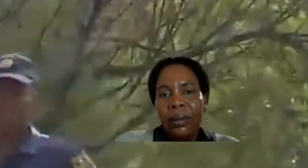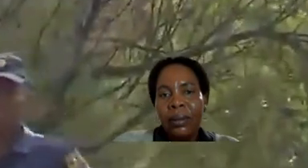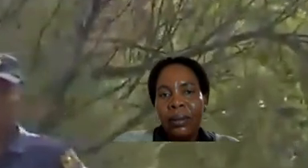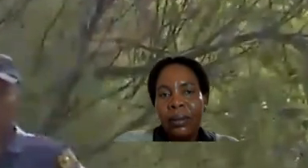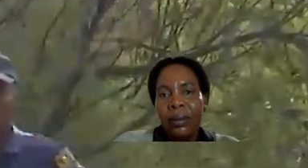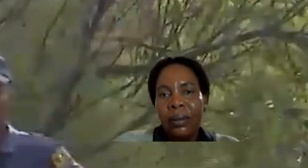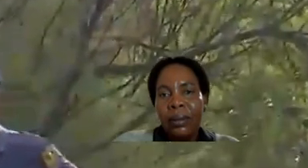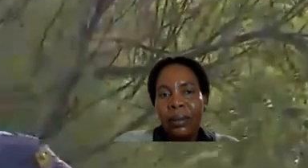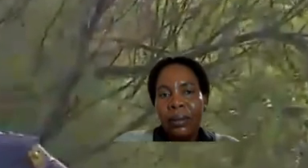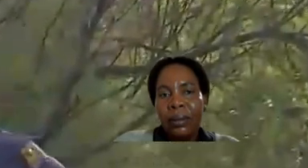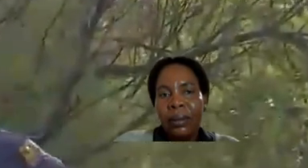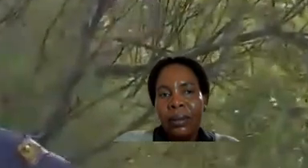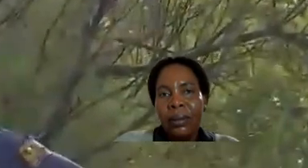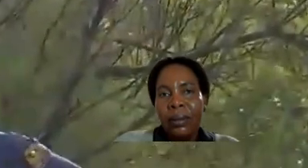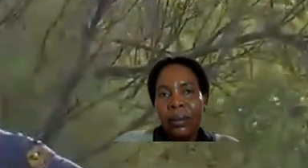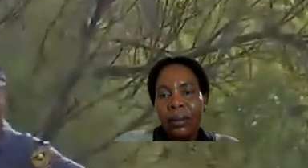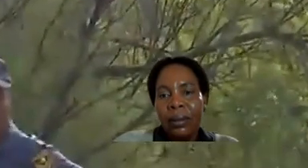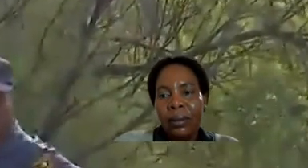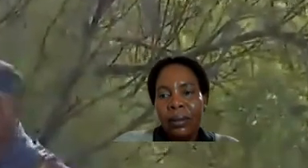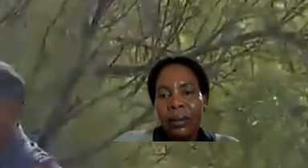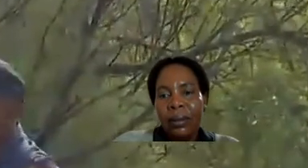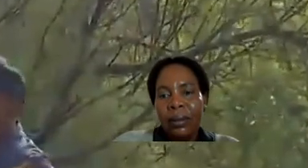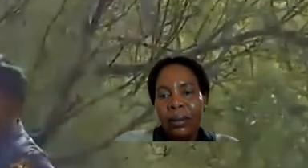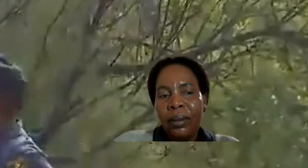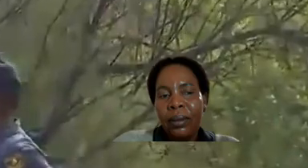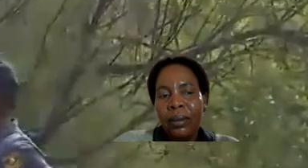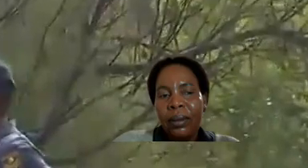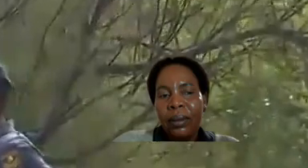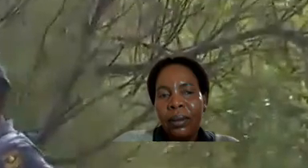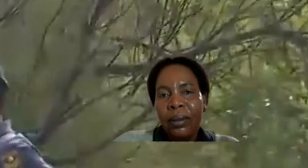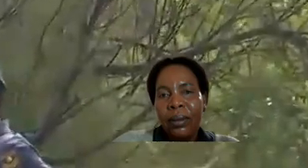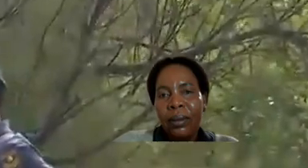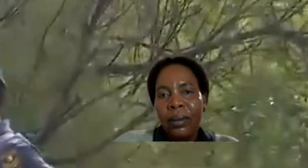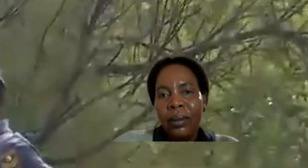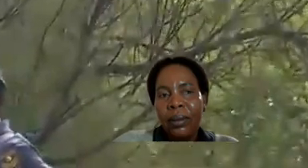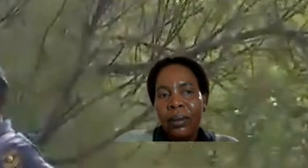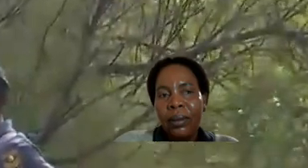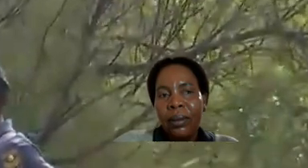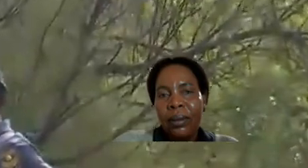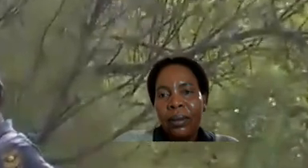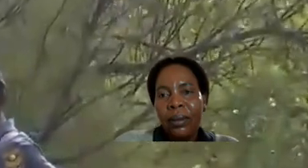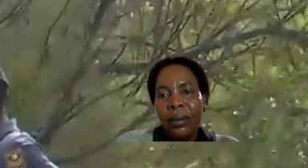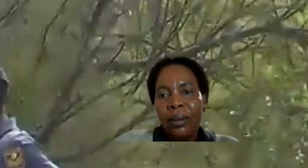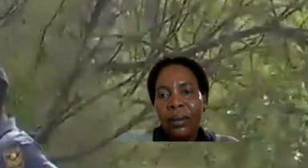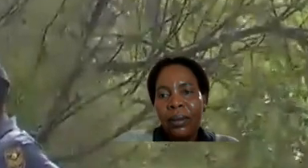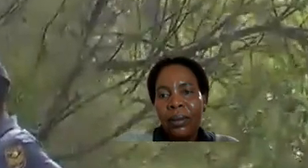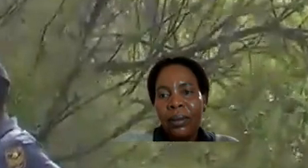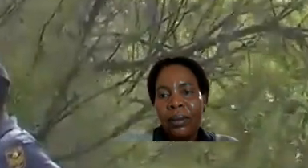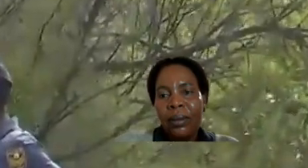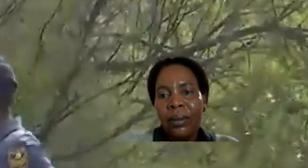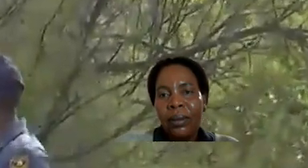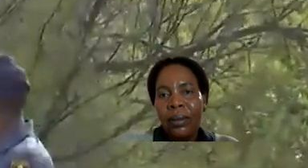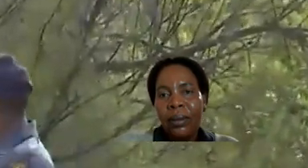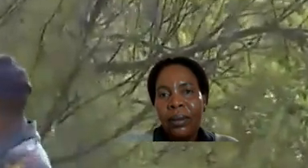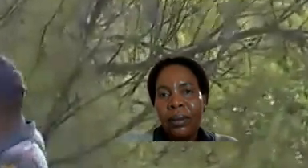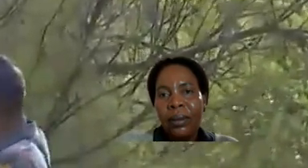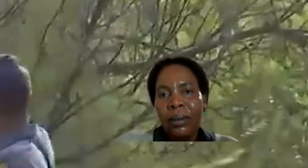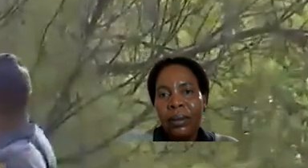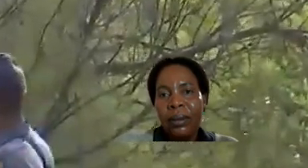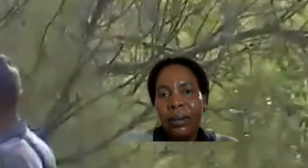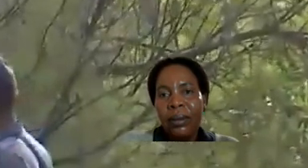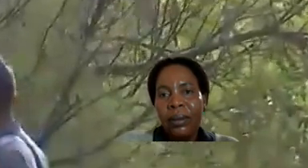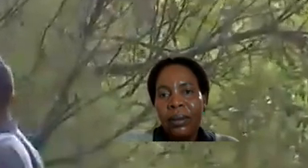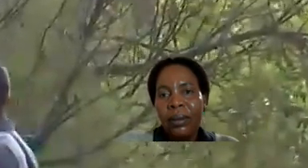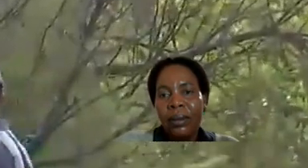this point, Braden. And the community members are saying that, they are pleading to government authorities